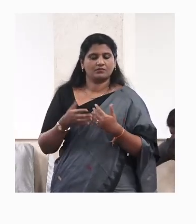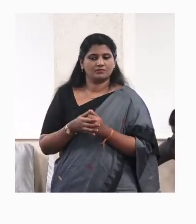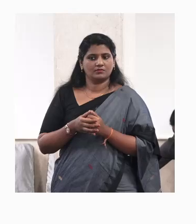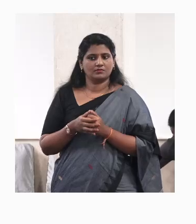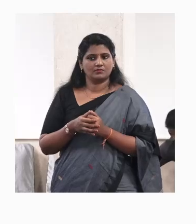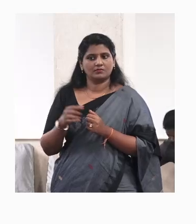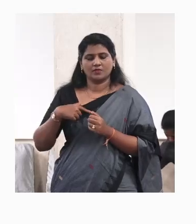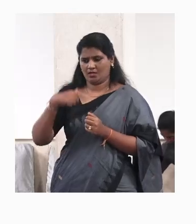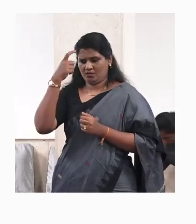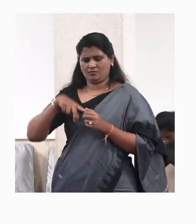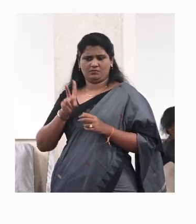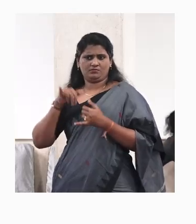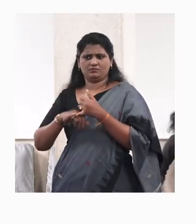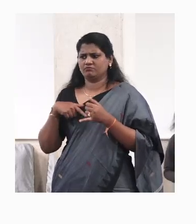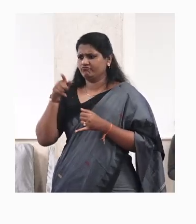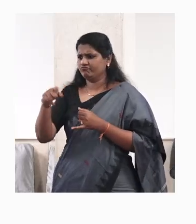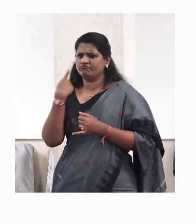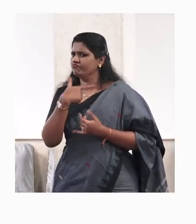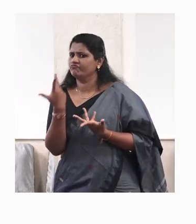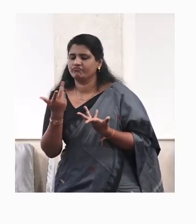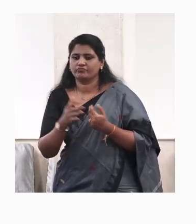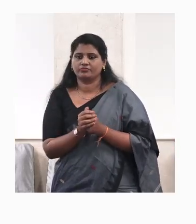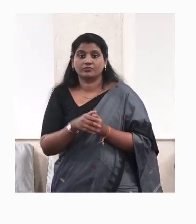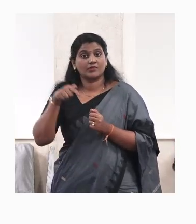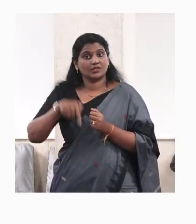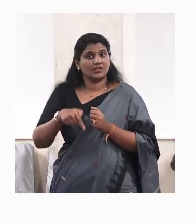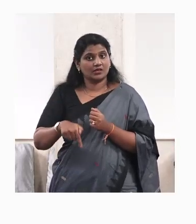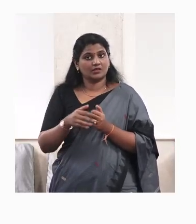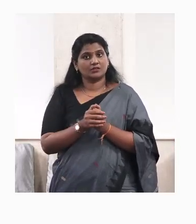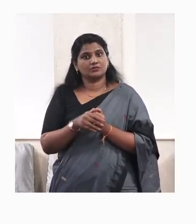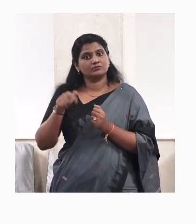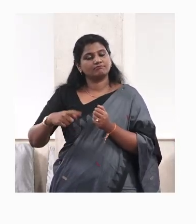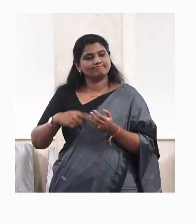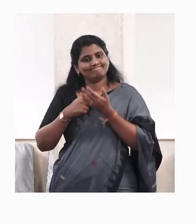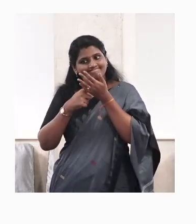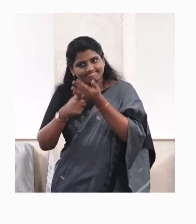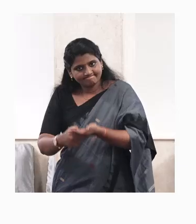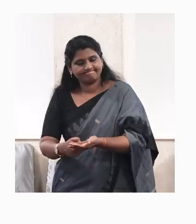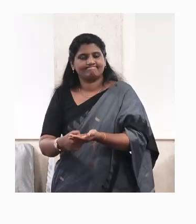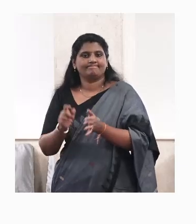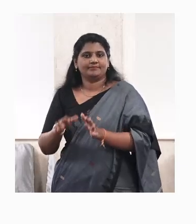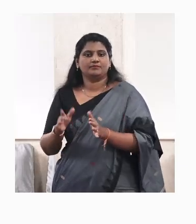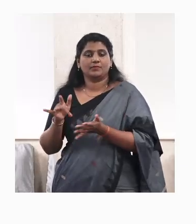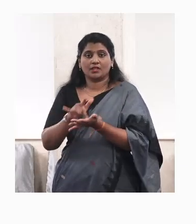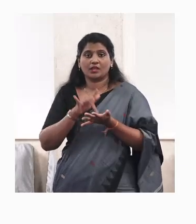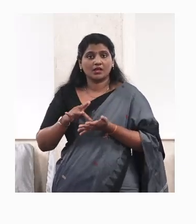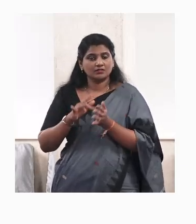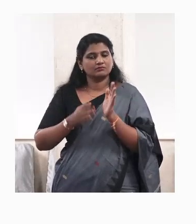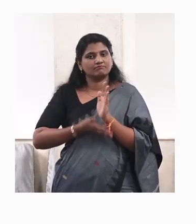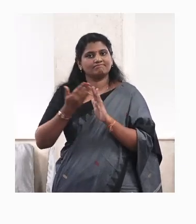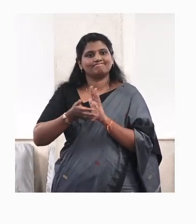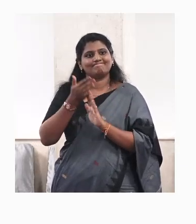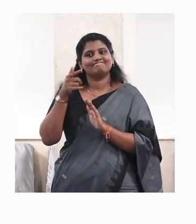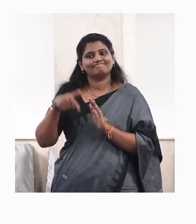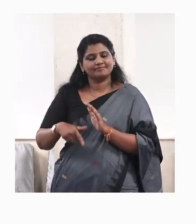me versus you, or who's all that. But here it is the respectfulness and the space is inbuilt in the